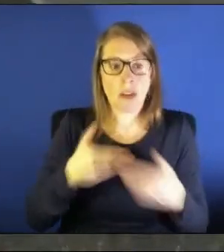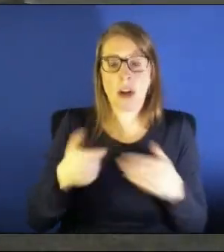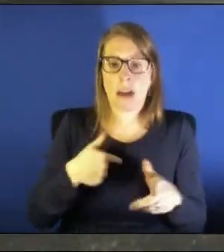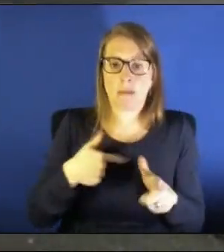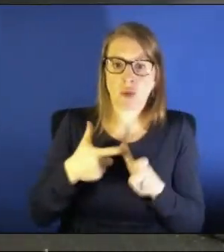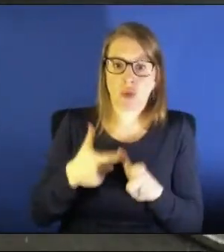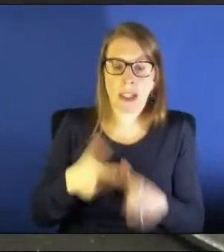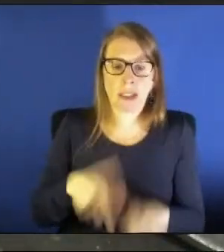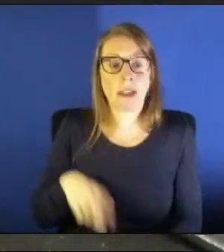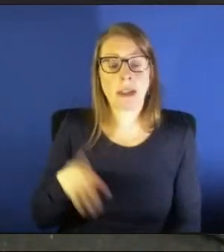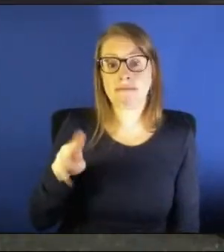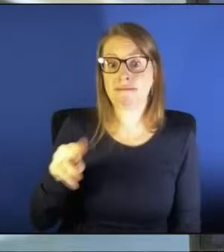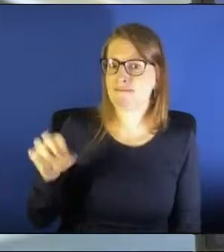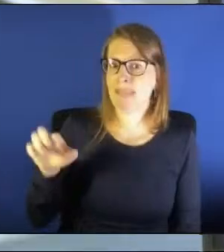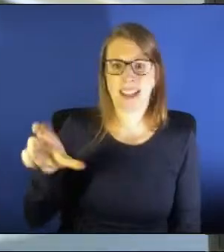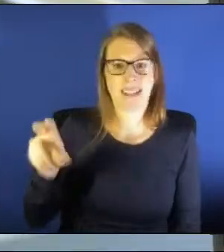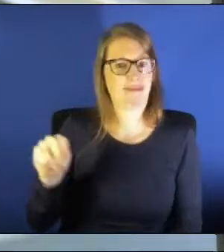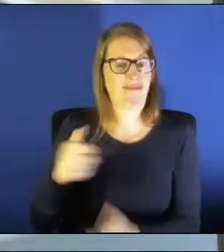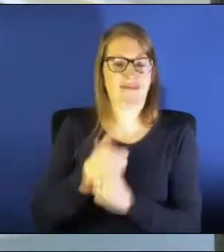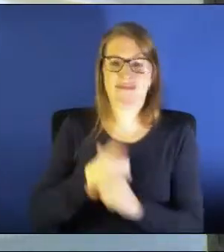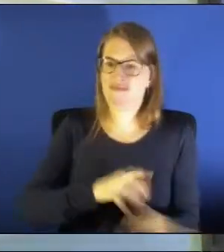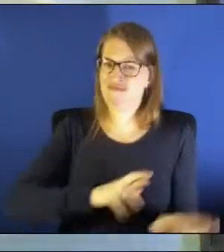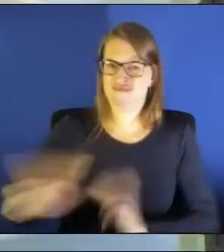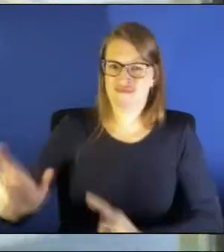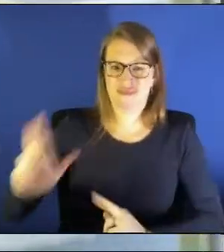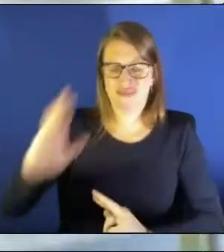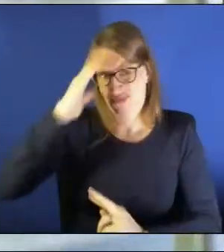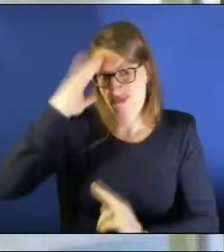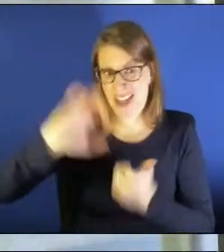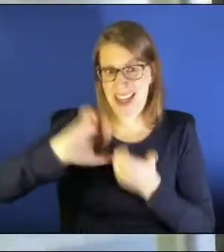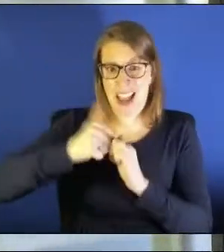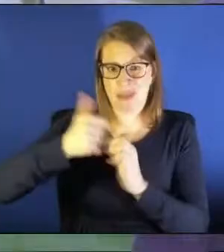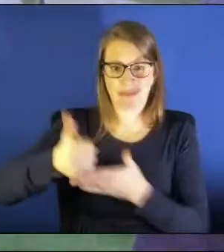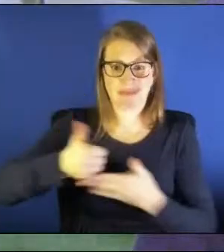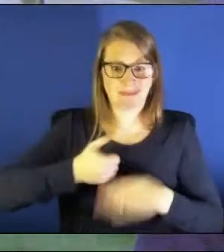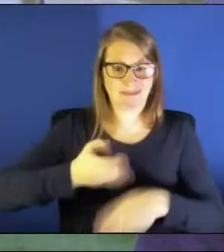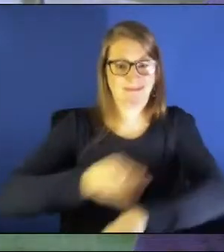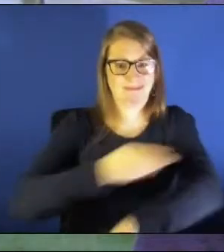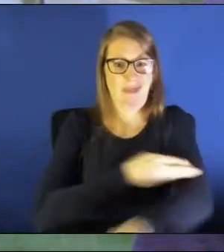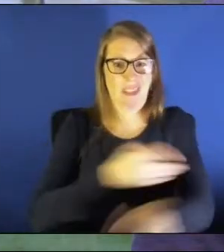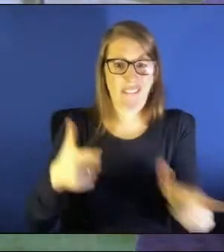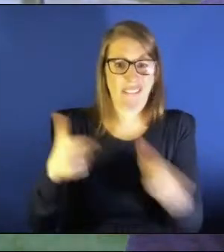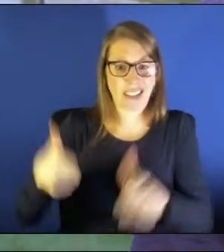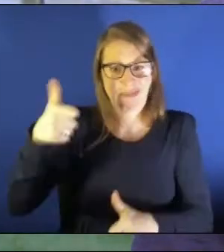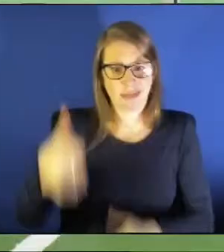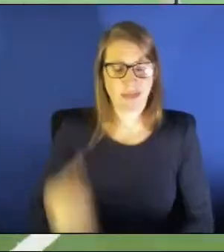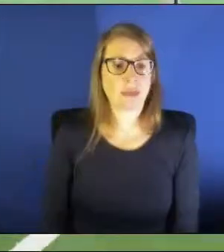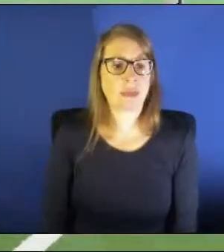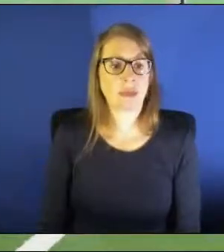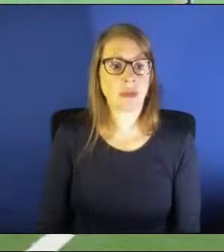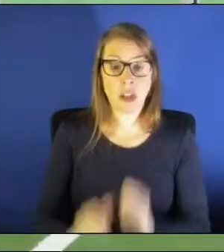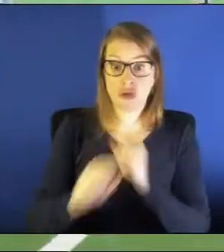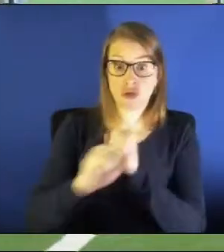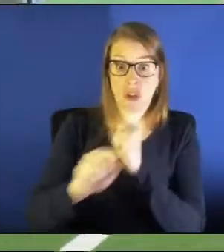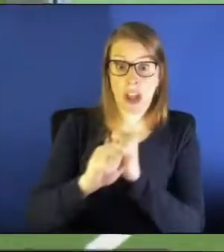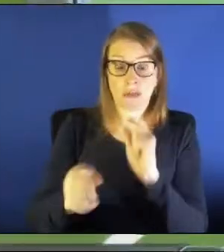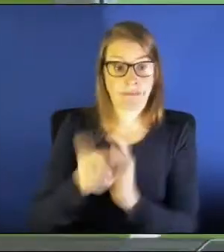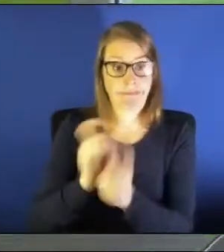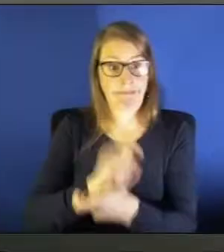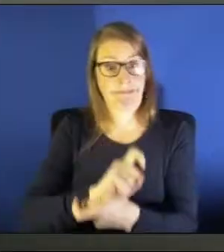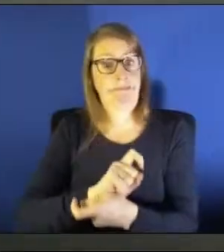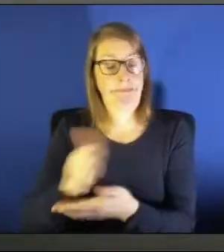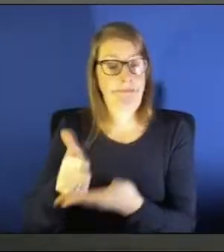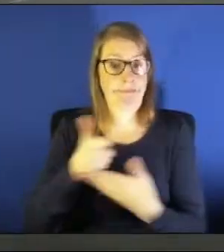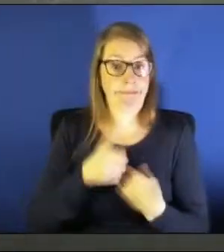is armed with a new running form, one he says will make him faster. So they gave me stretches and I changed it. Changes that will help Mason